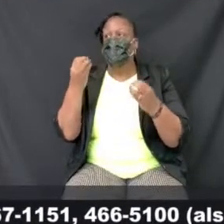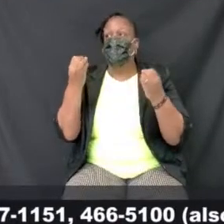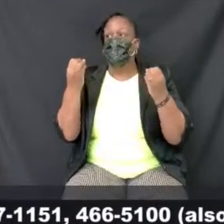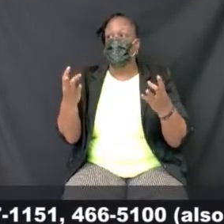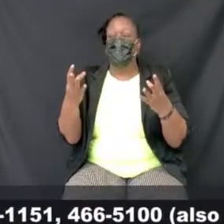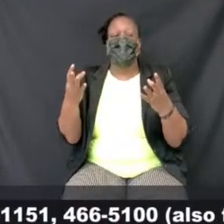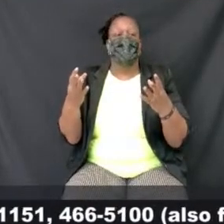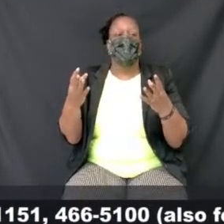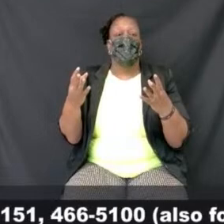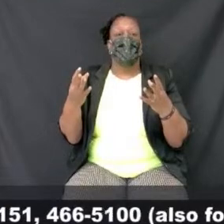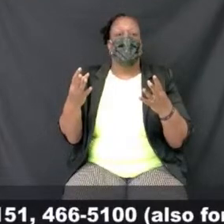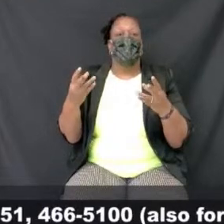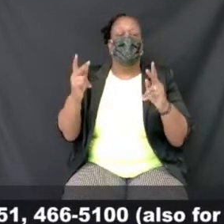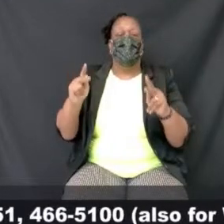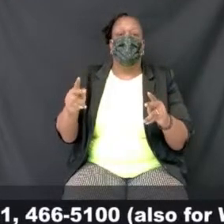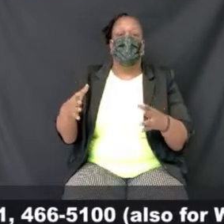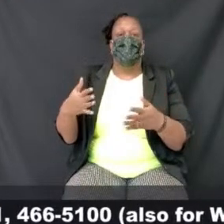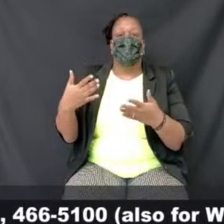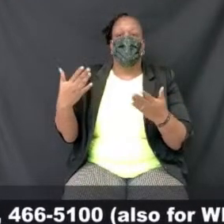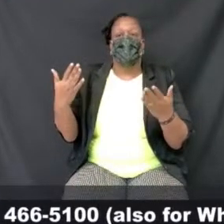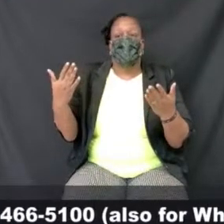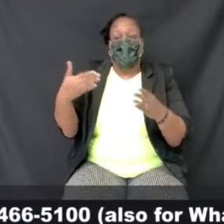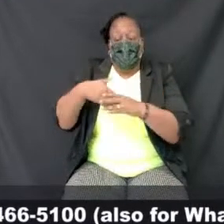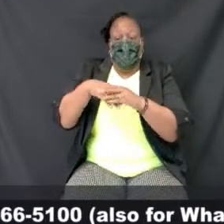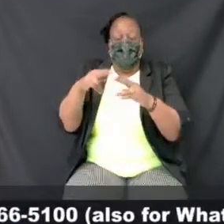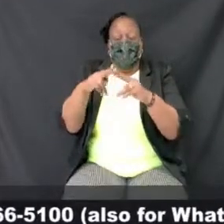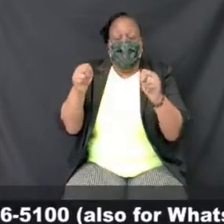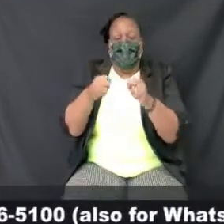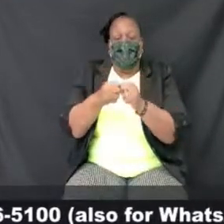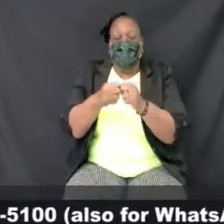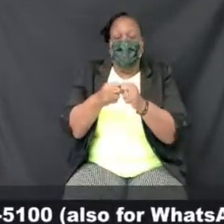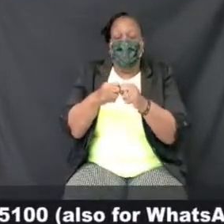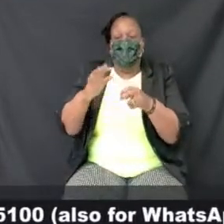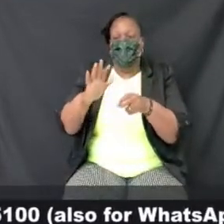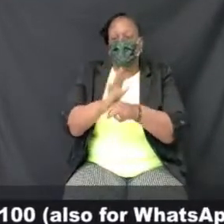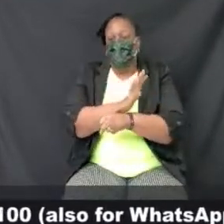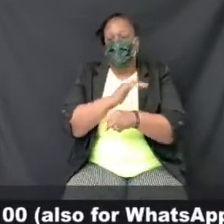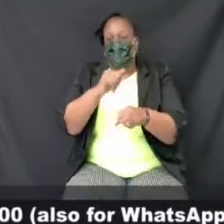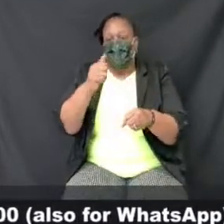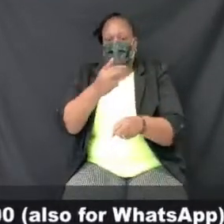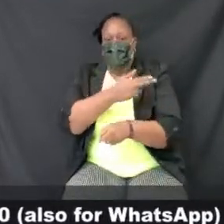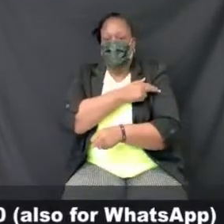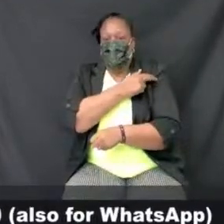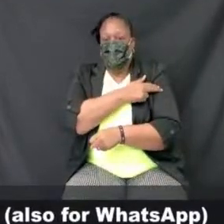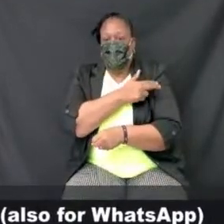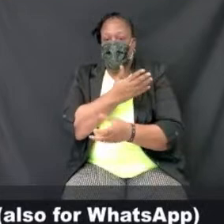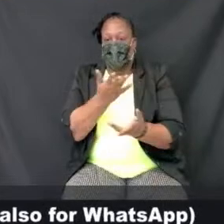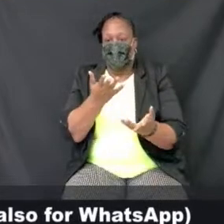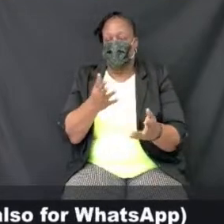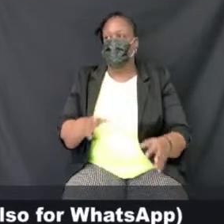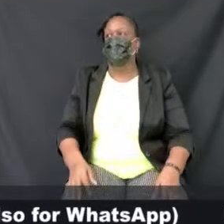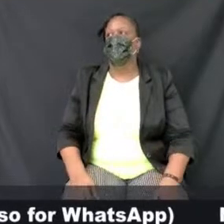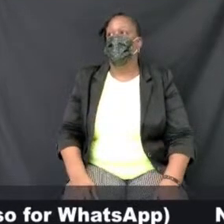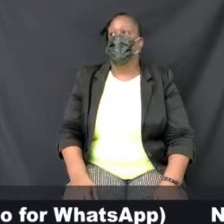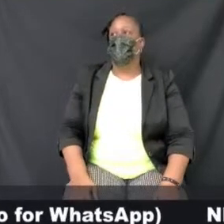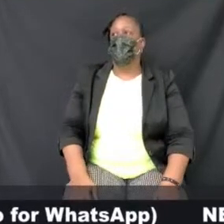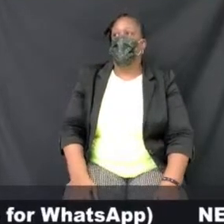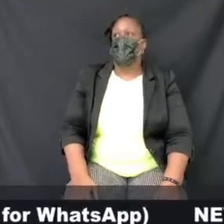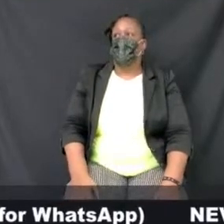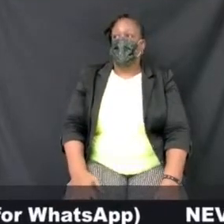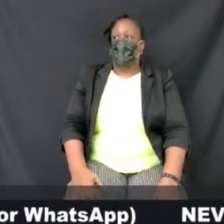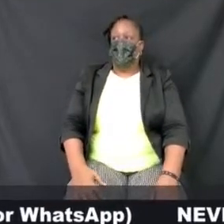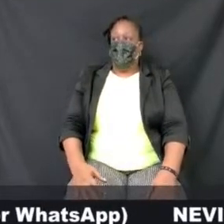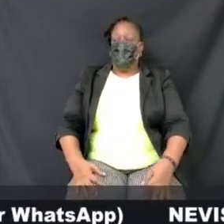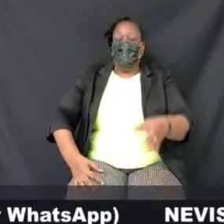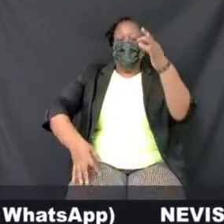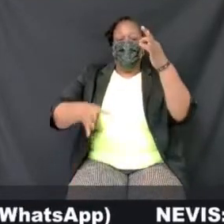of the healthcare system in Nevis. And what this means is that going forward, if we all continue to